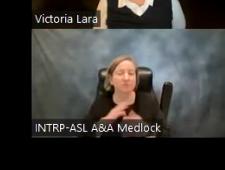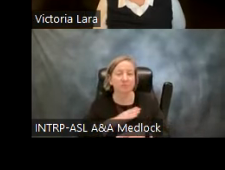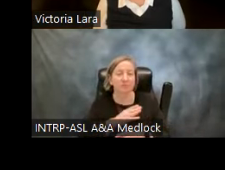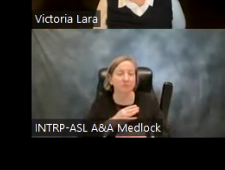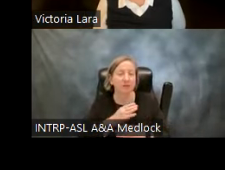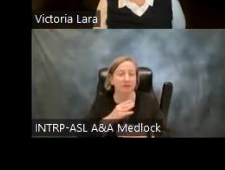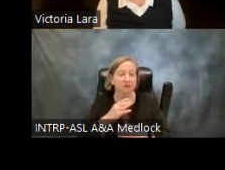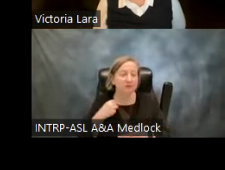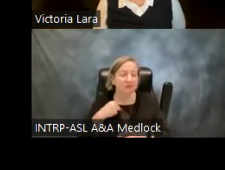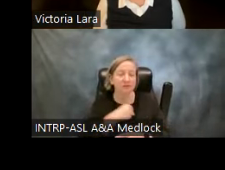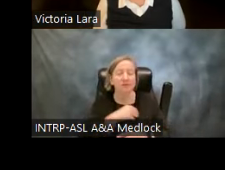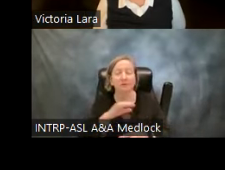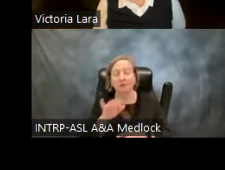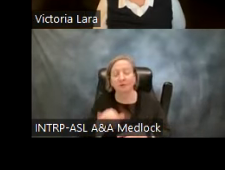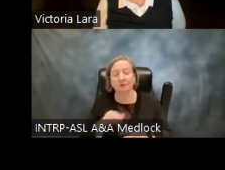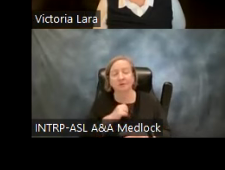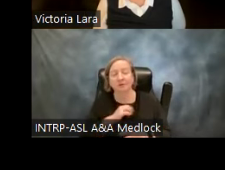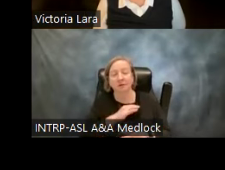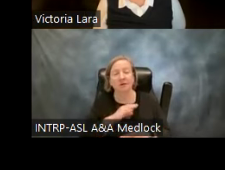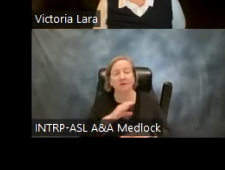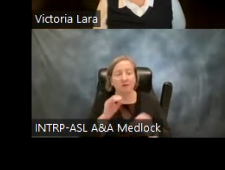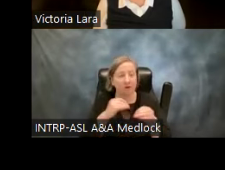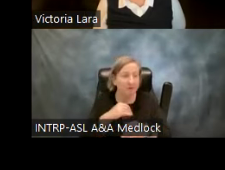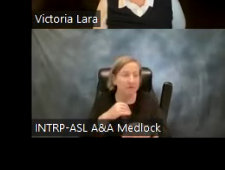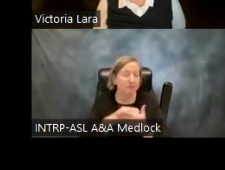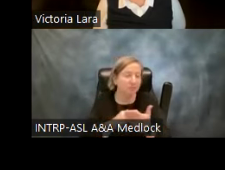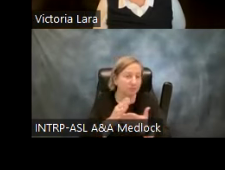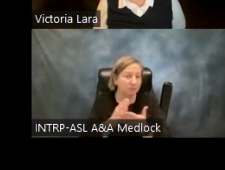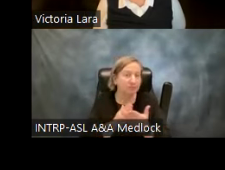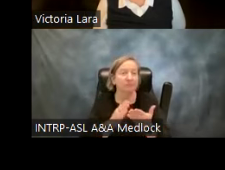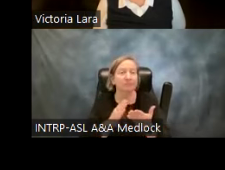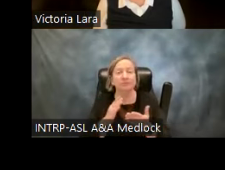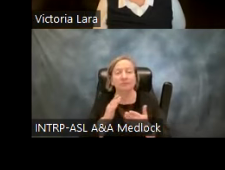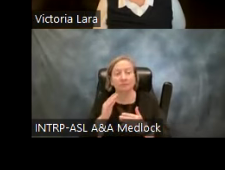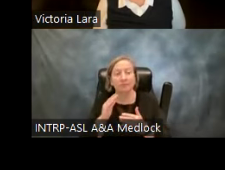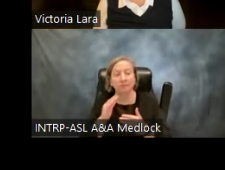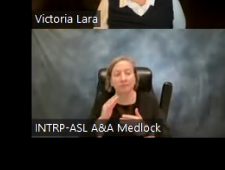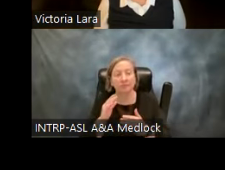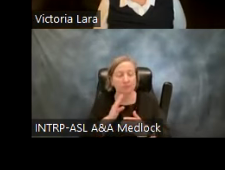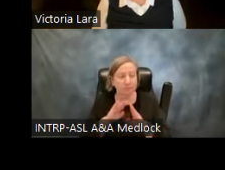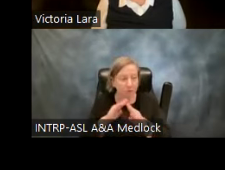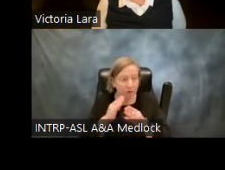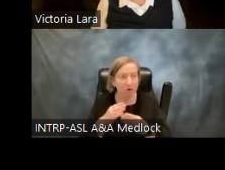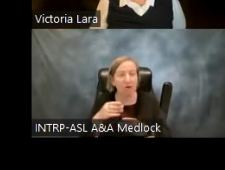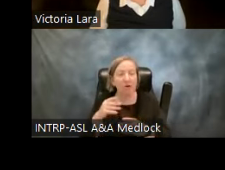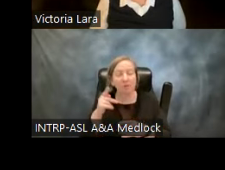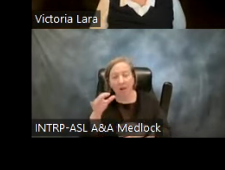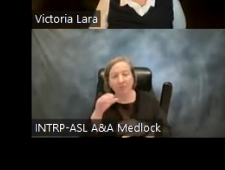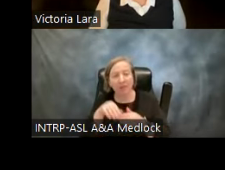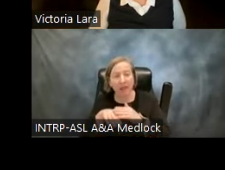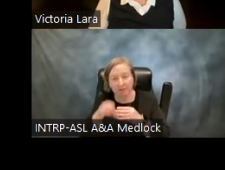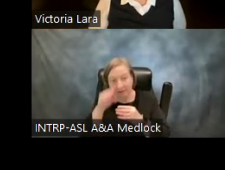oversight agency, including staff, office, bureau, and budget, reporting transparency and public access to information. And as a